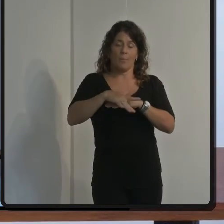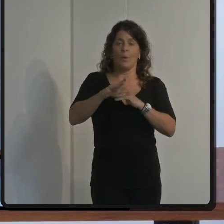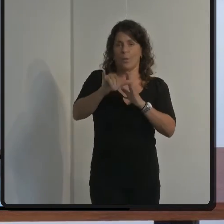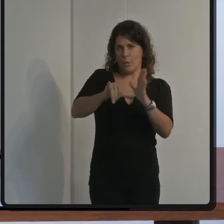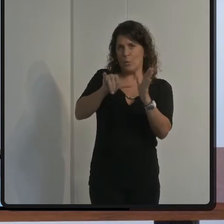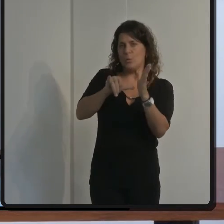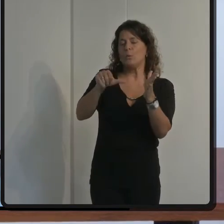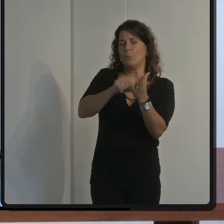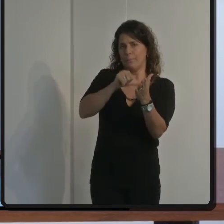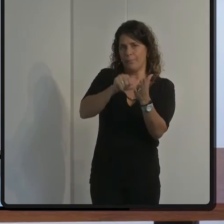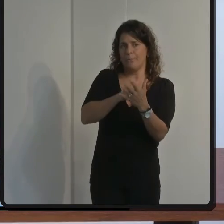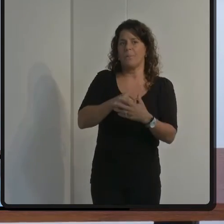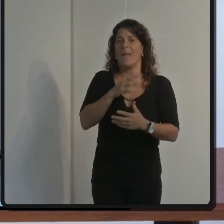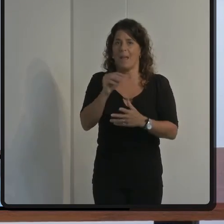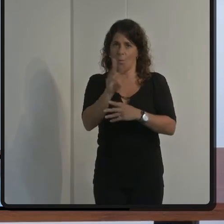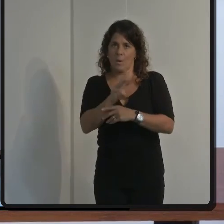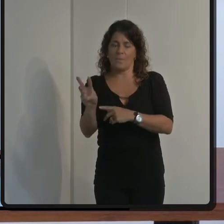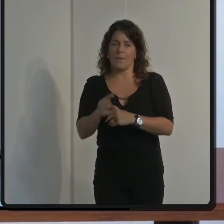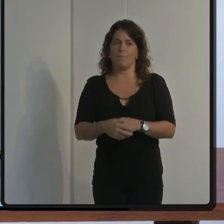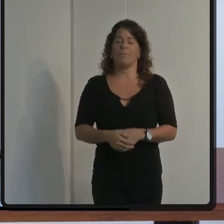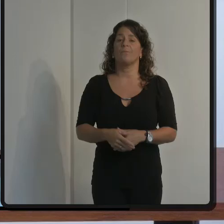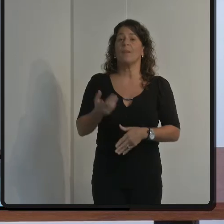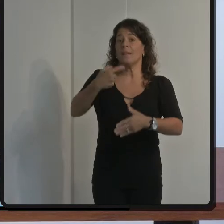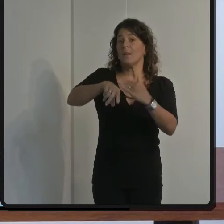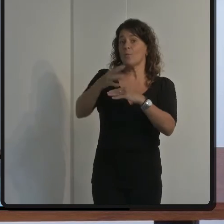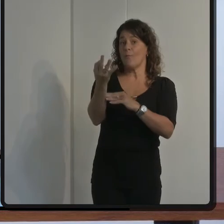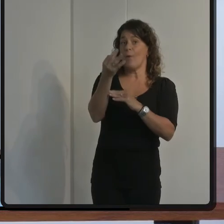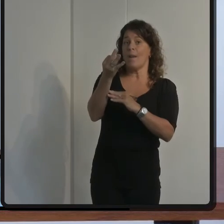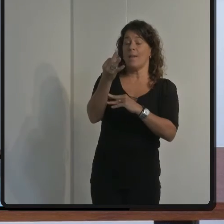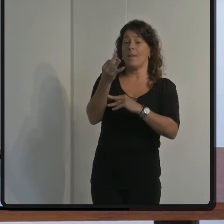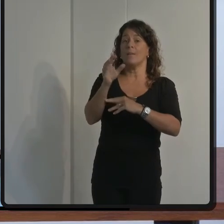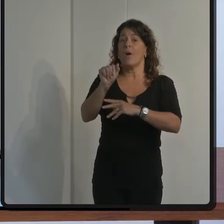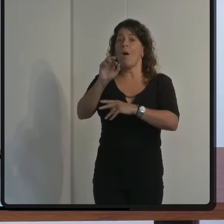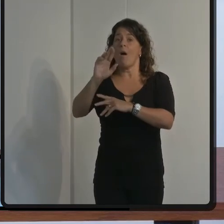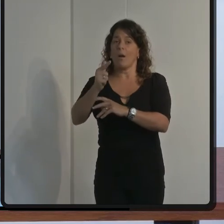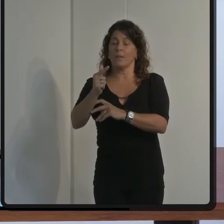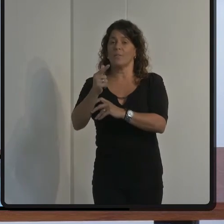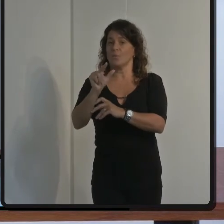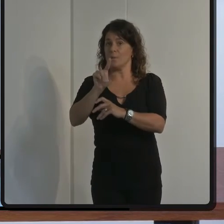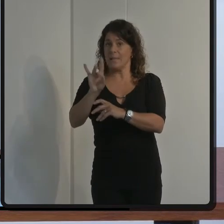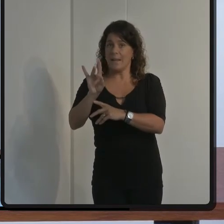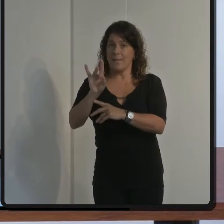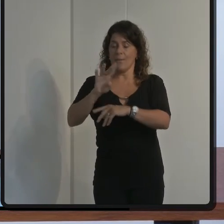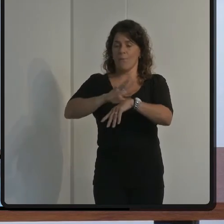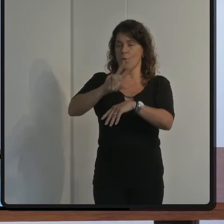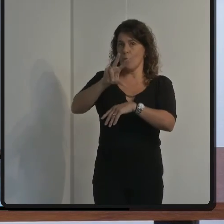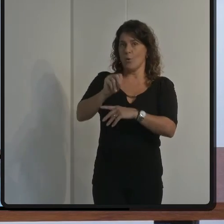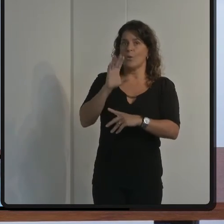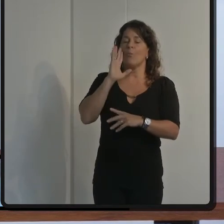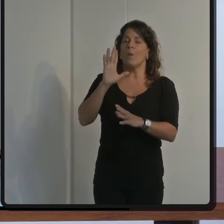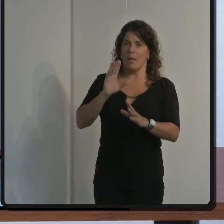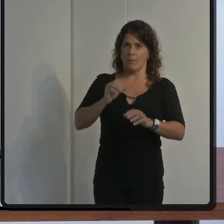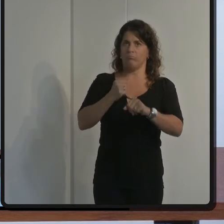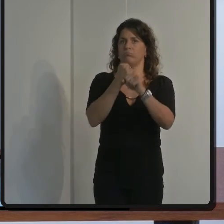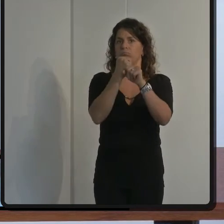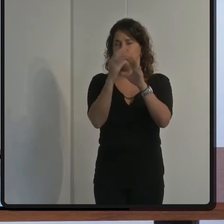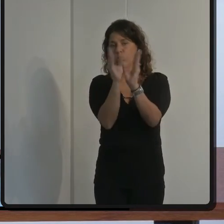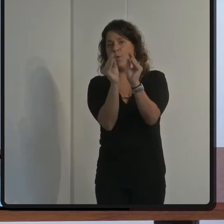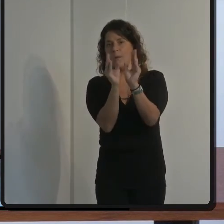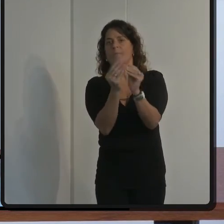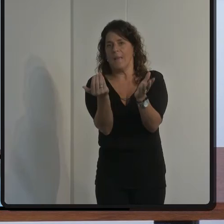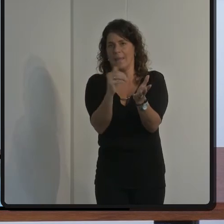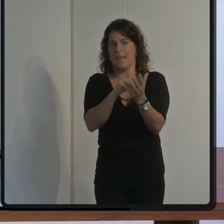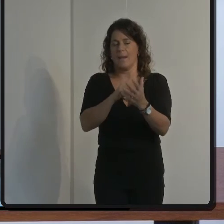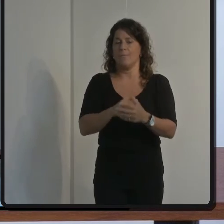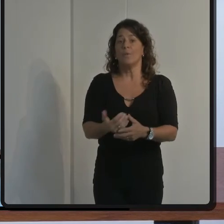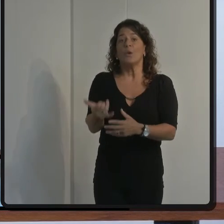Our next press conference will be a week from today on Friday, August 28th at 4:30 p.m. If you have any questions, please